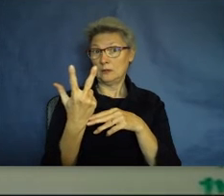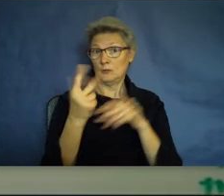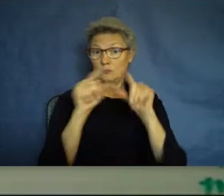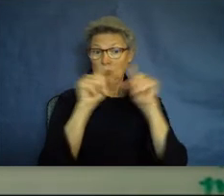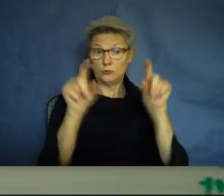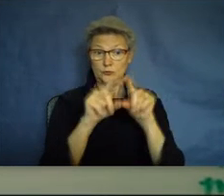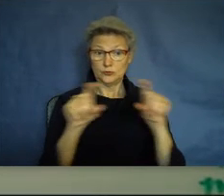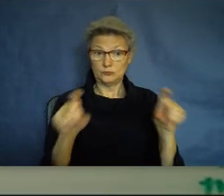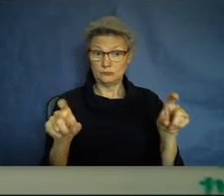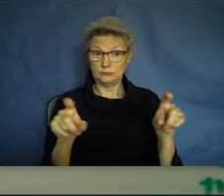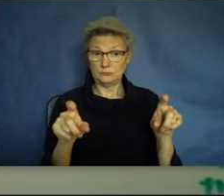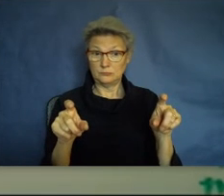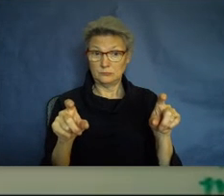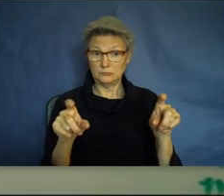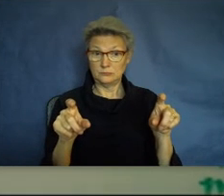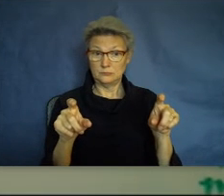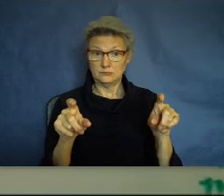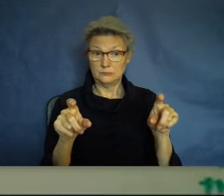rows.